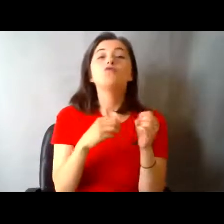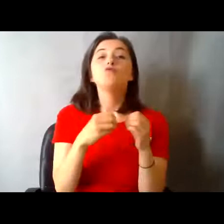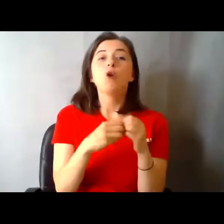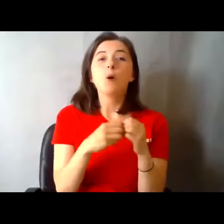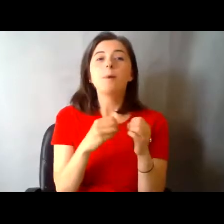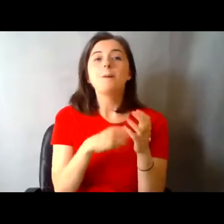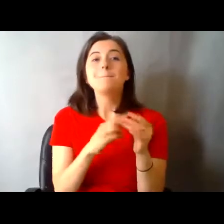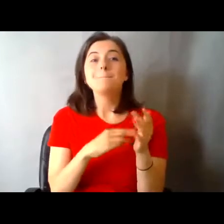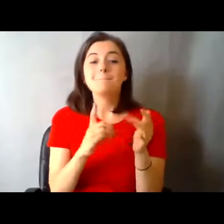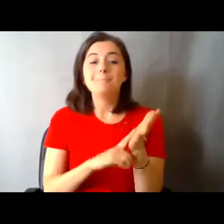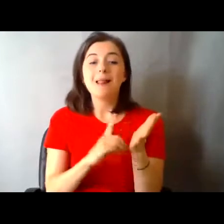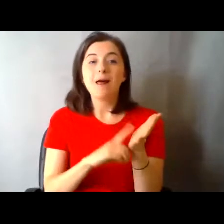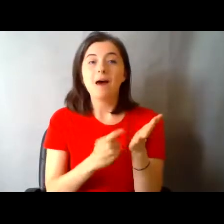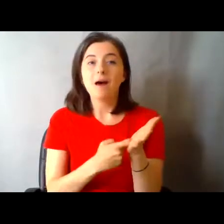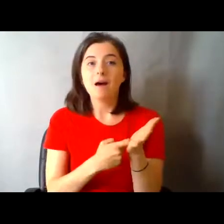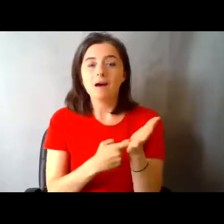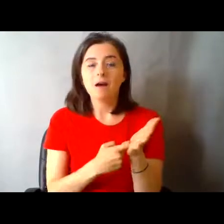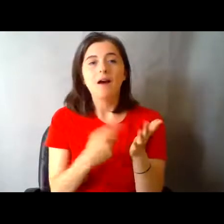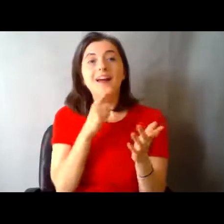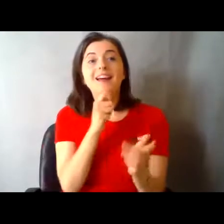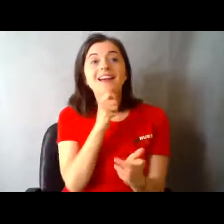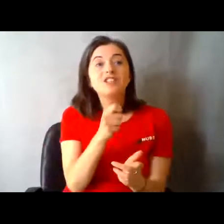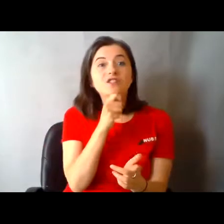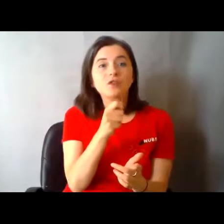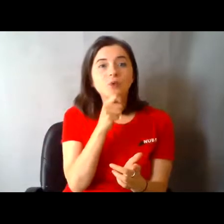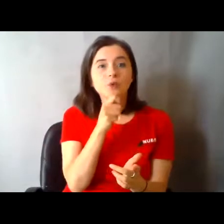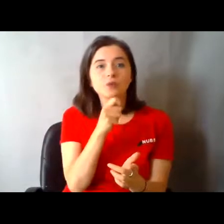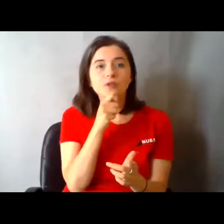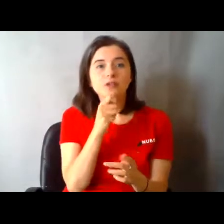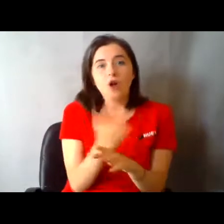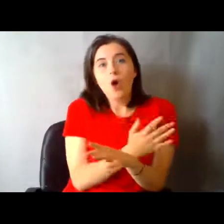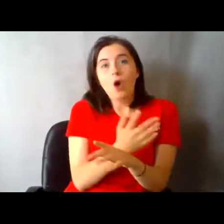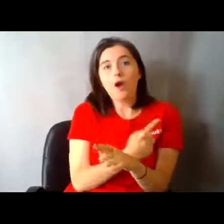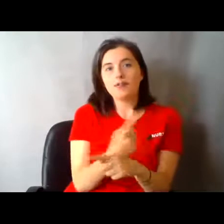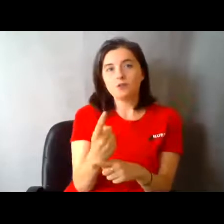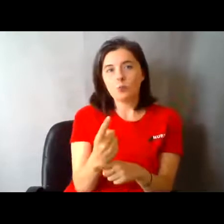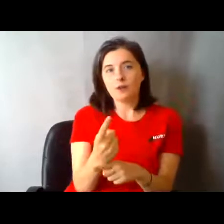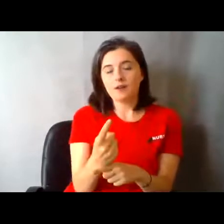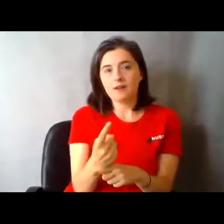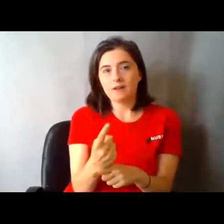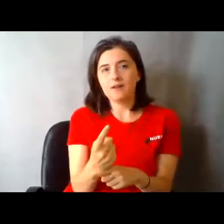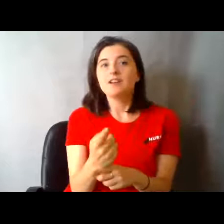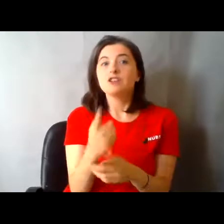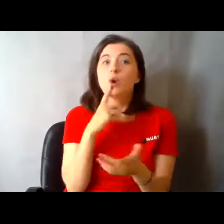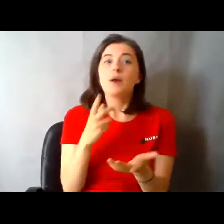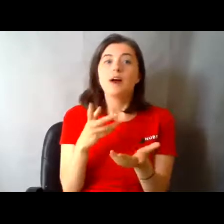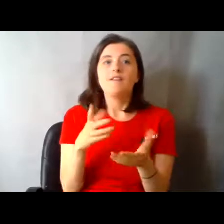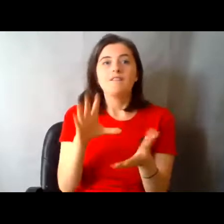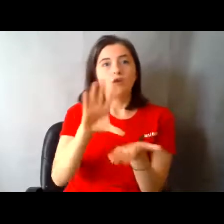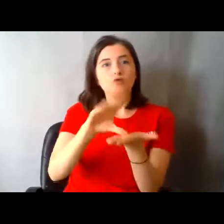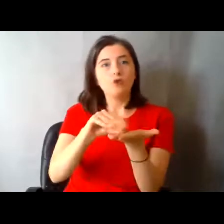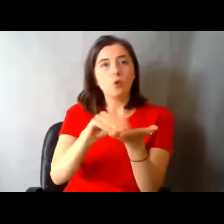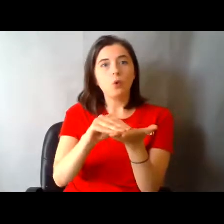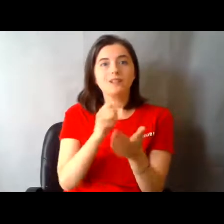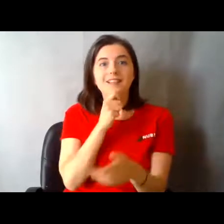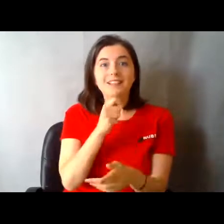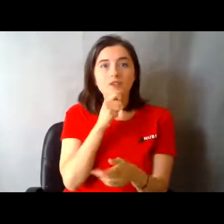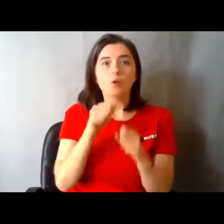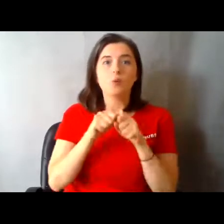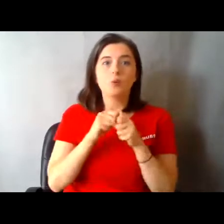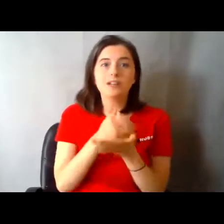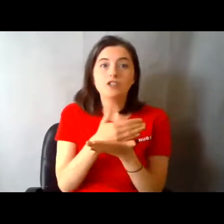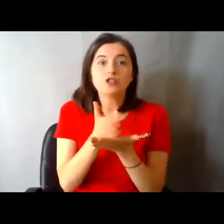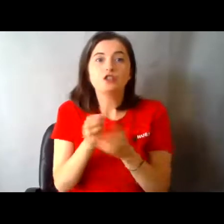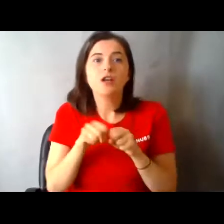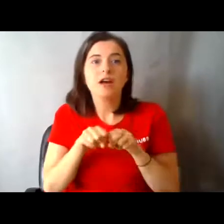earlier in the week, to record that interview to be shared with you today. So we are really, really